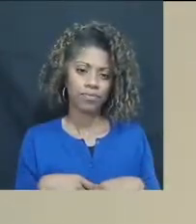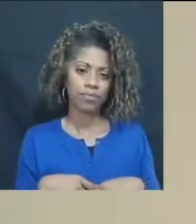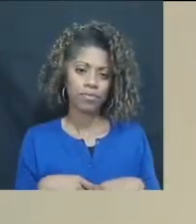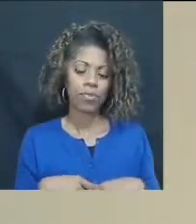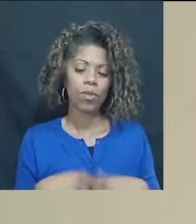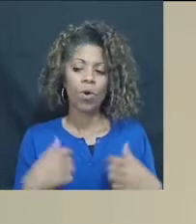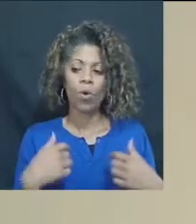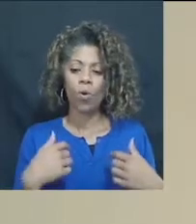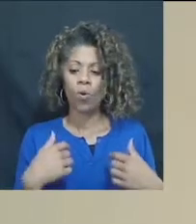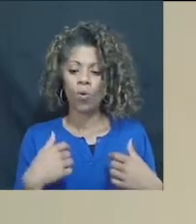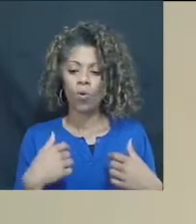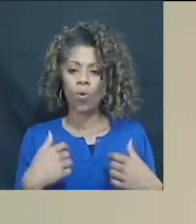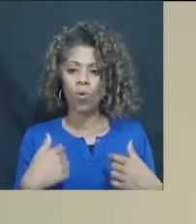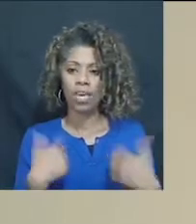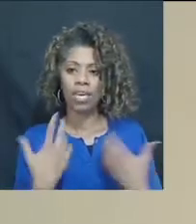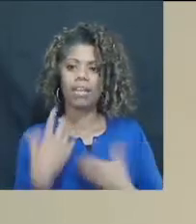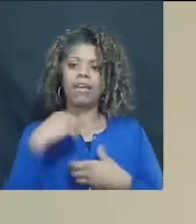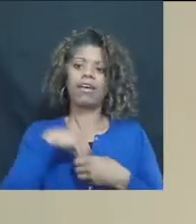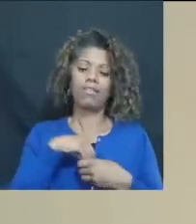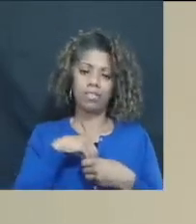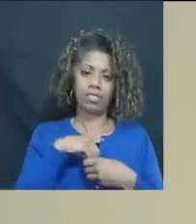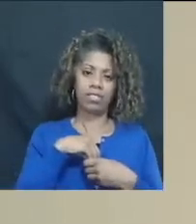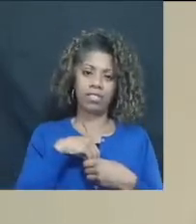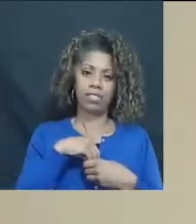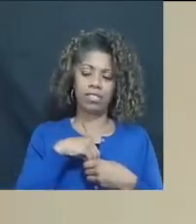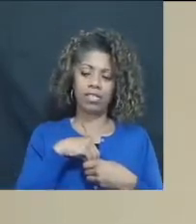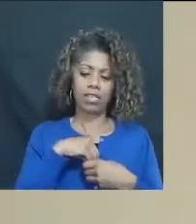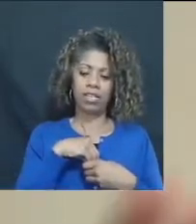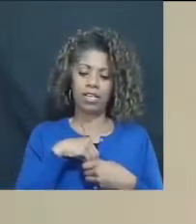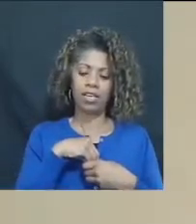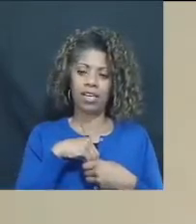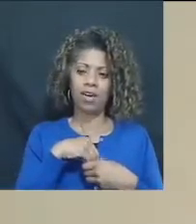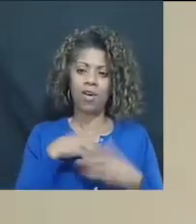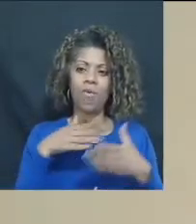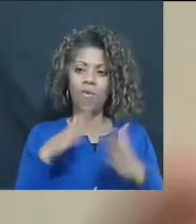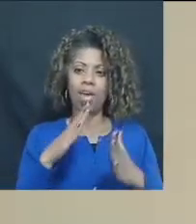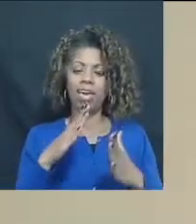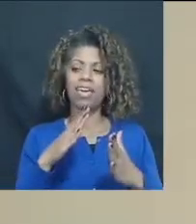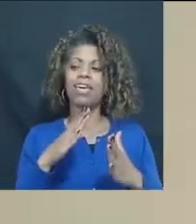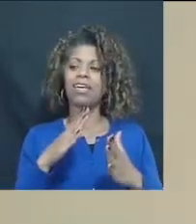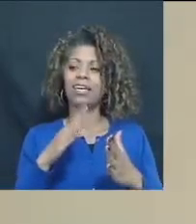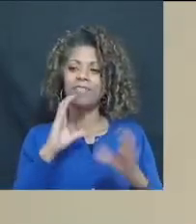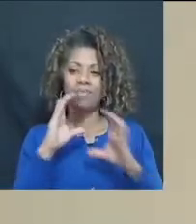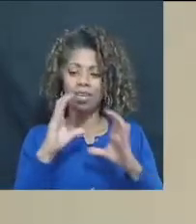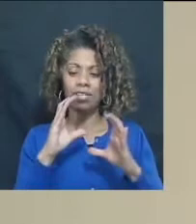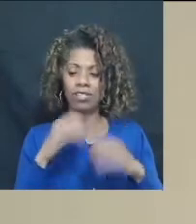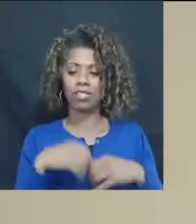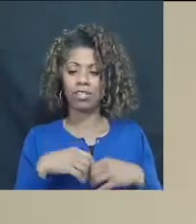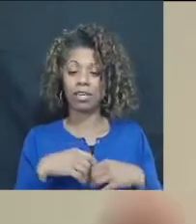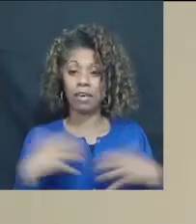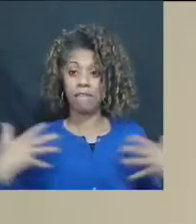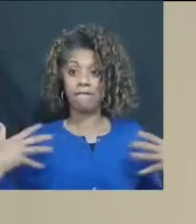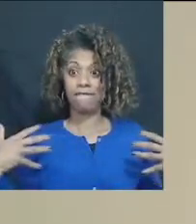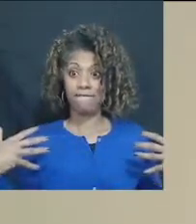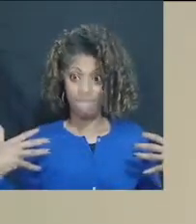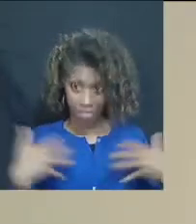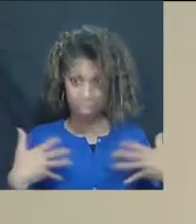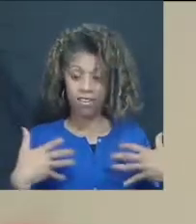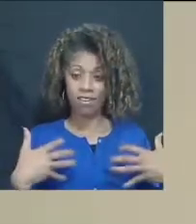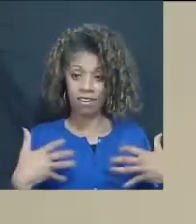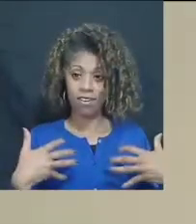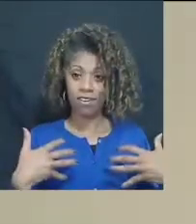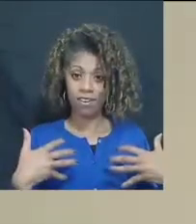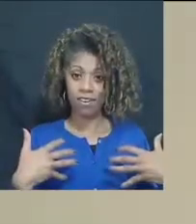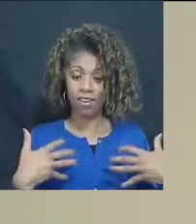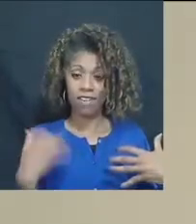engagement that says, let's first strike fear and then get a response, right? When people are afraid of poverty, afraid of crime, afraid of injustice, whatever it